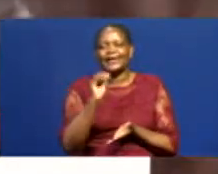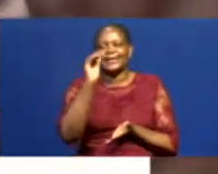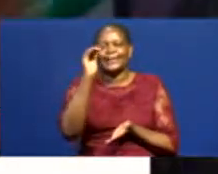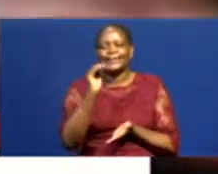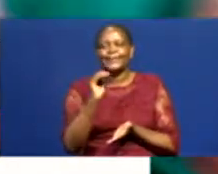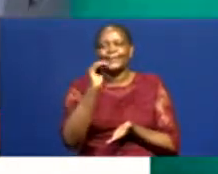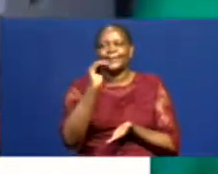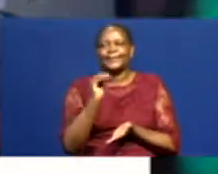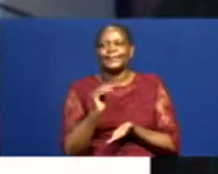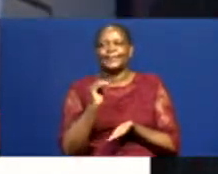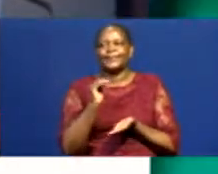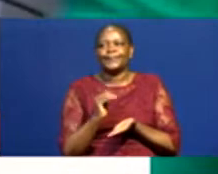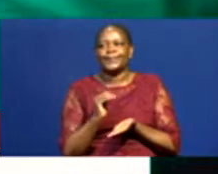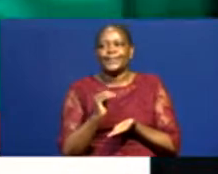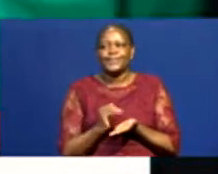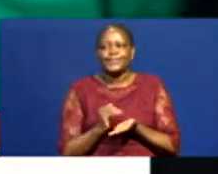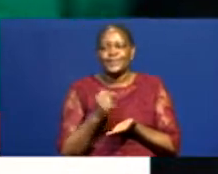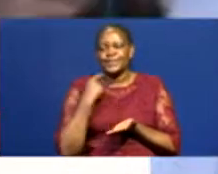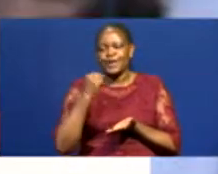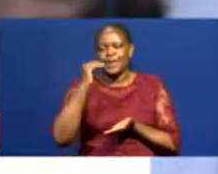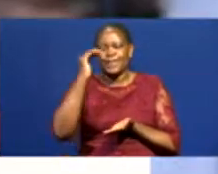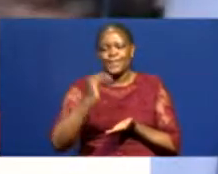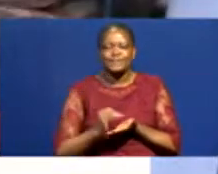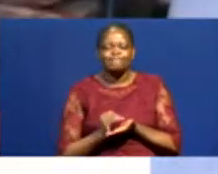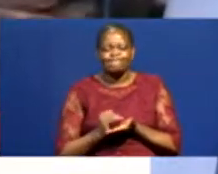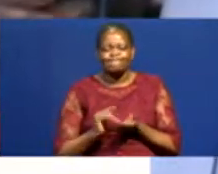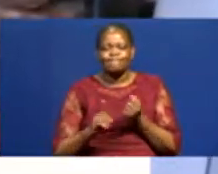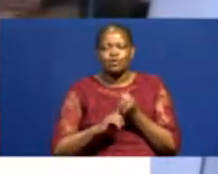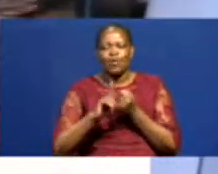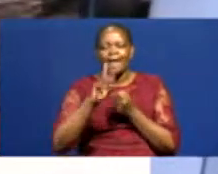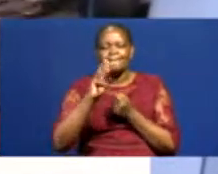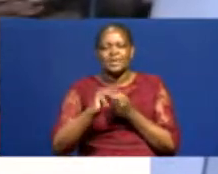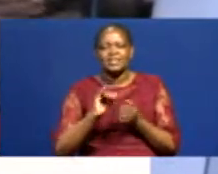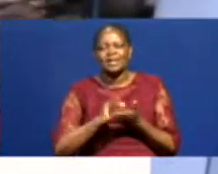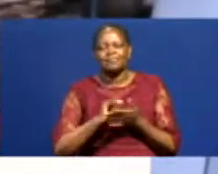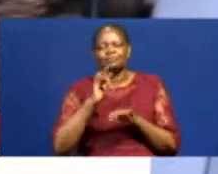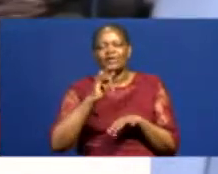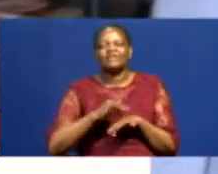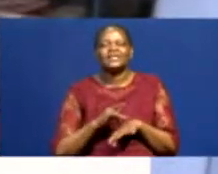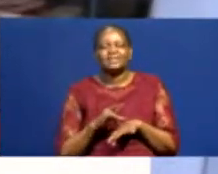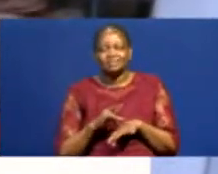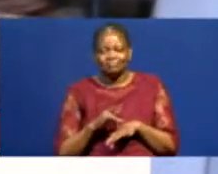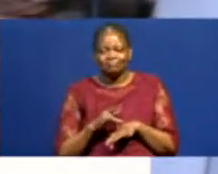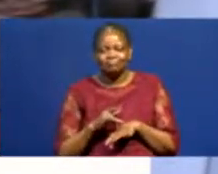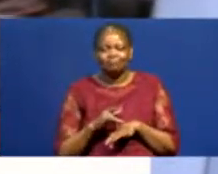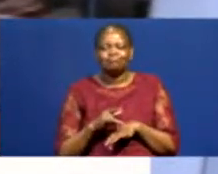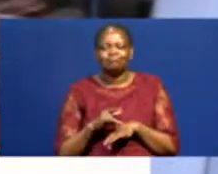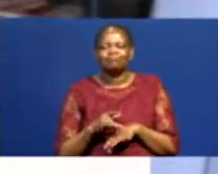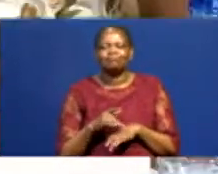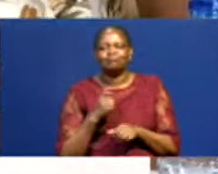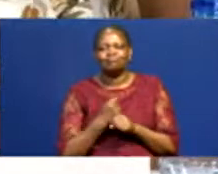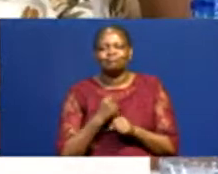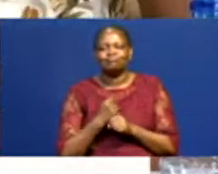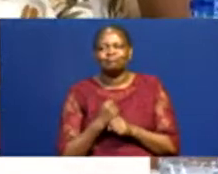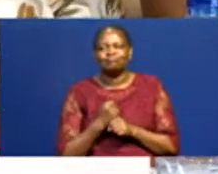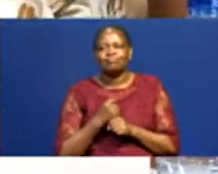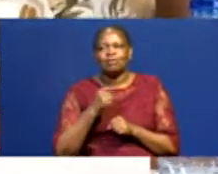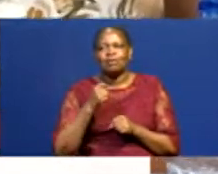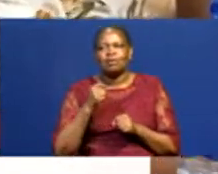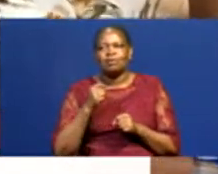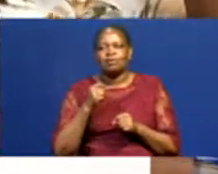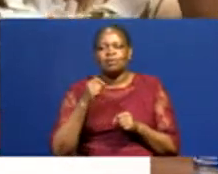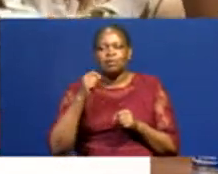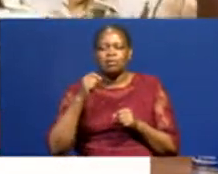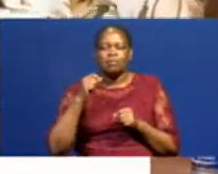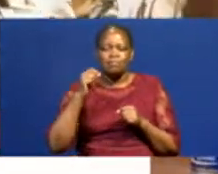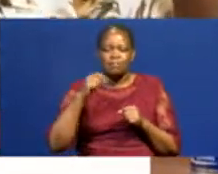the years. The recent budget cut of 61 million shillings that could affect service delivery come January next year. We are operating